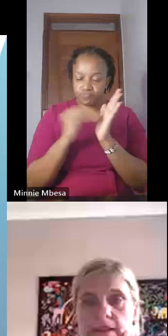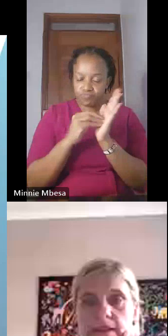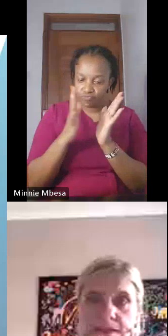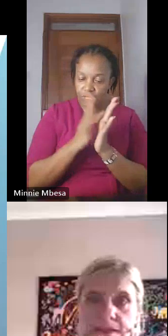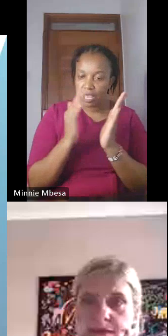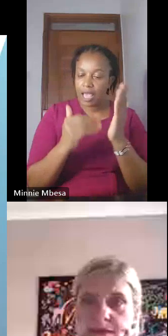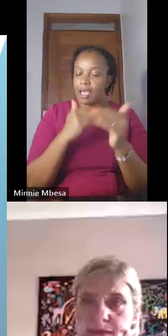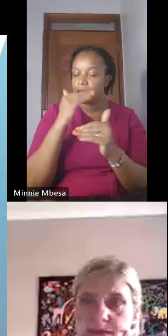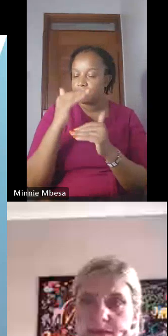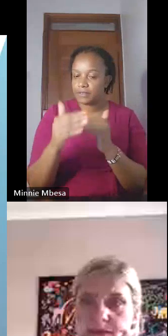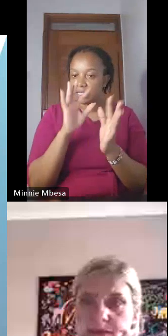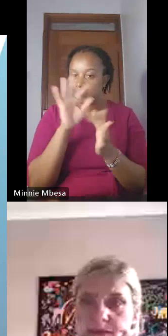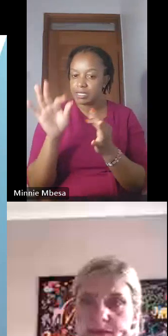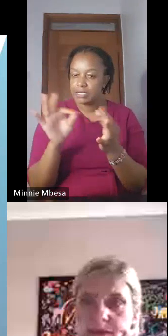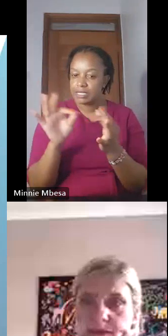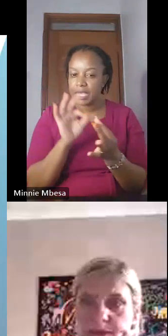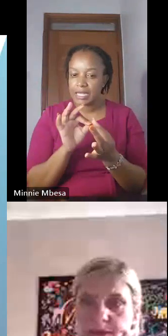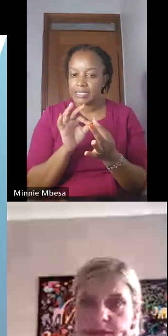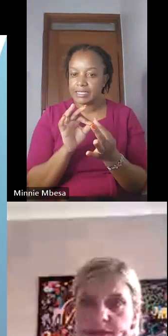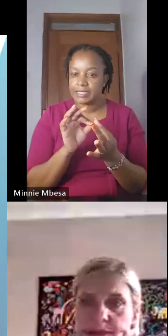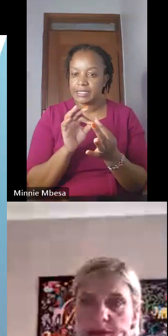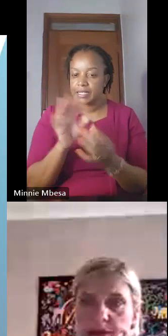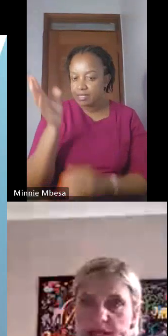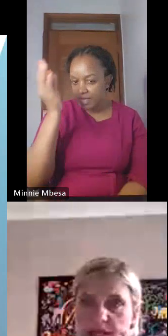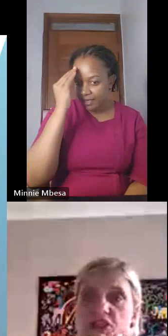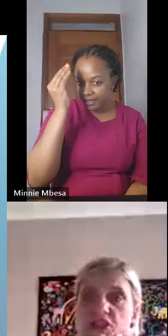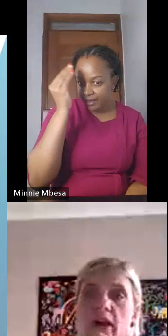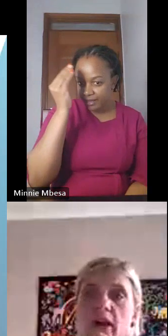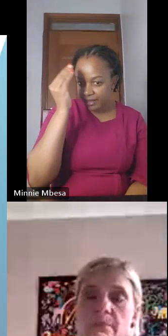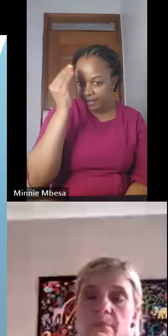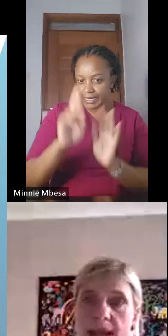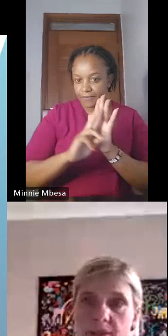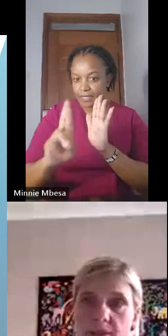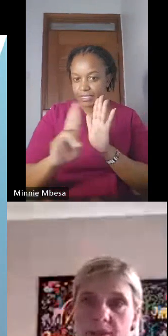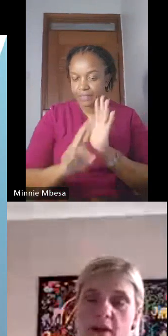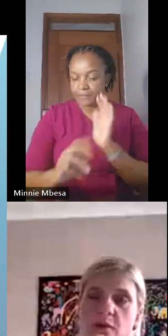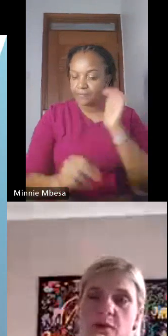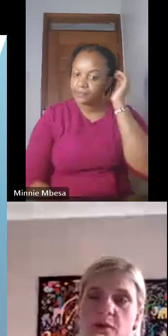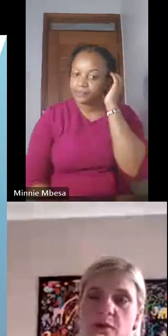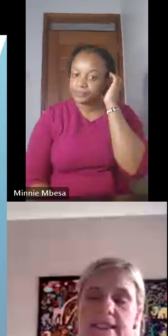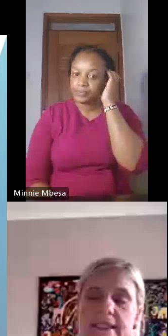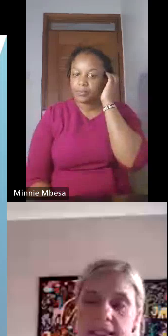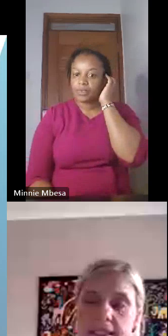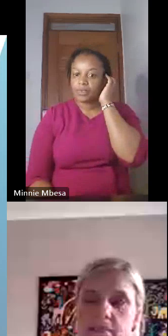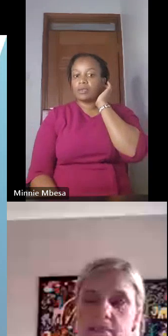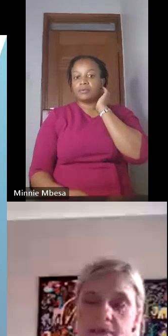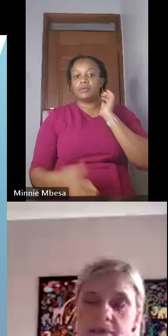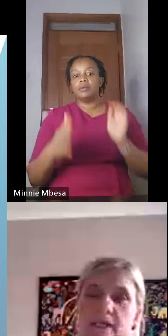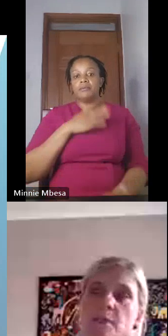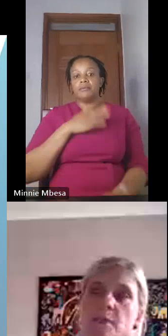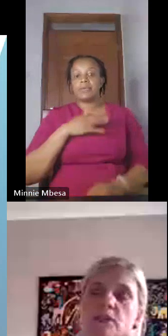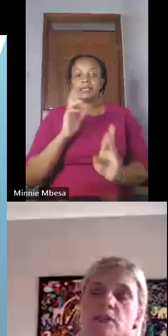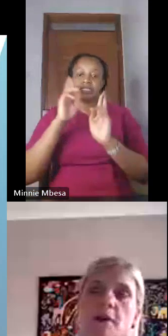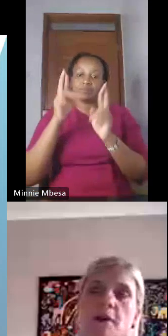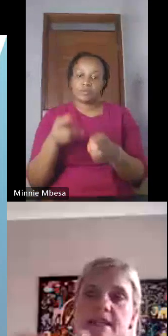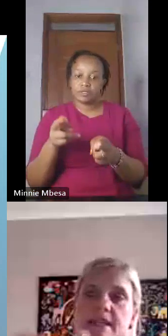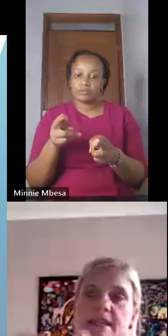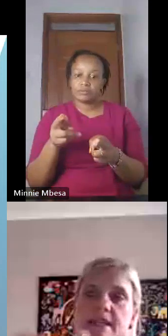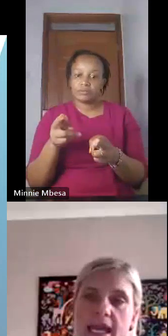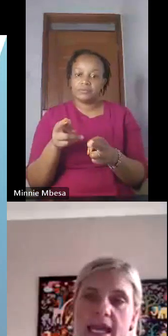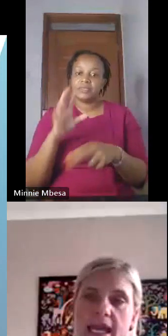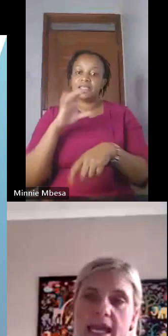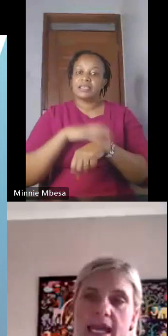the academic referee. Okay, so my response would be get a referee report